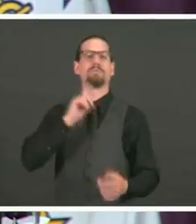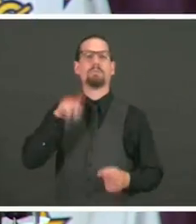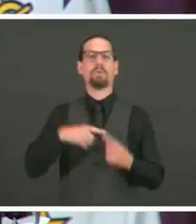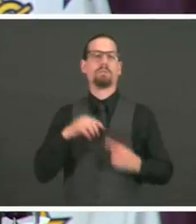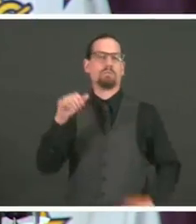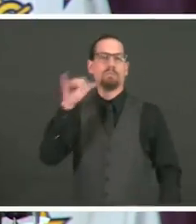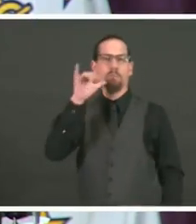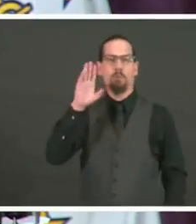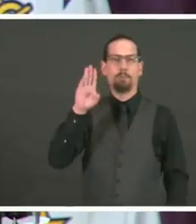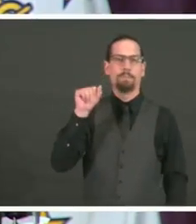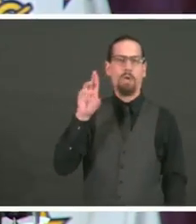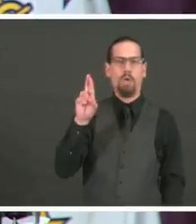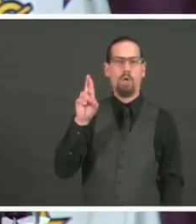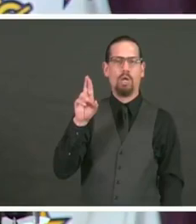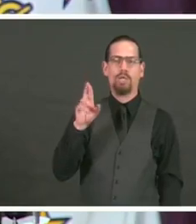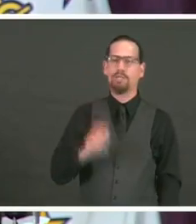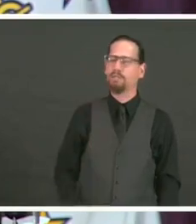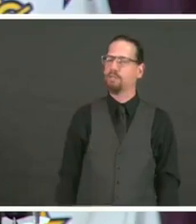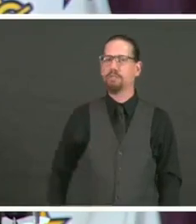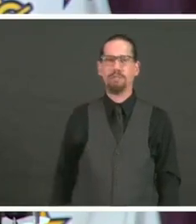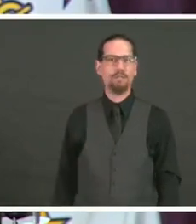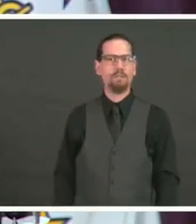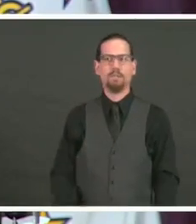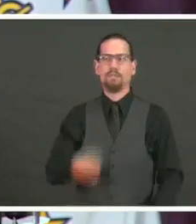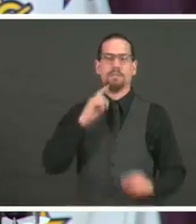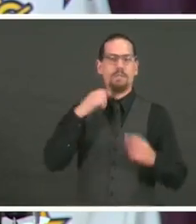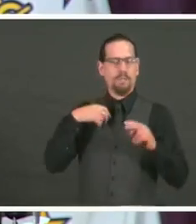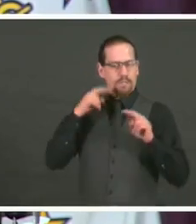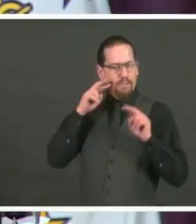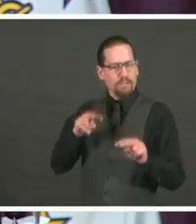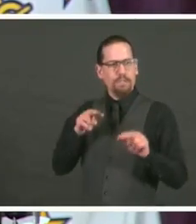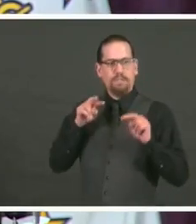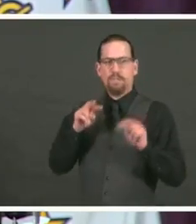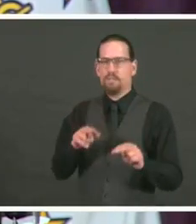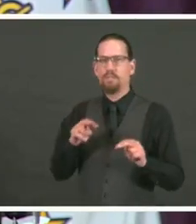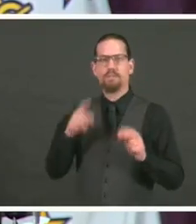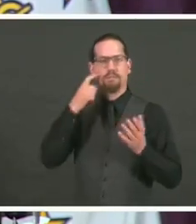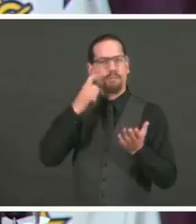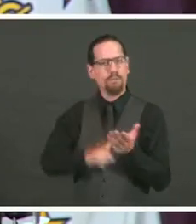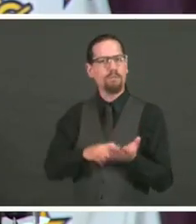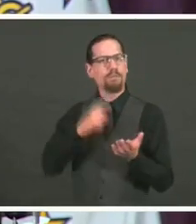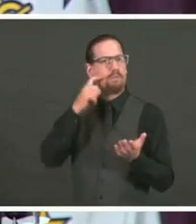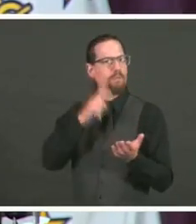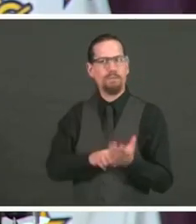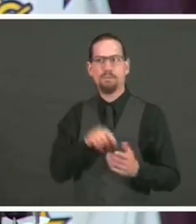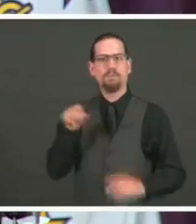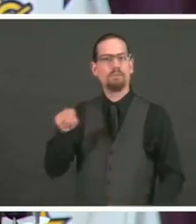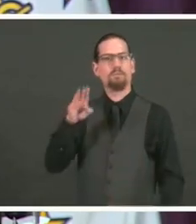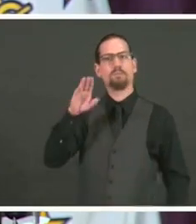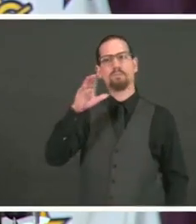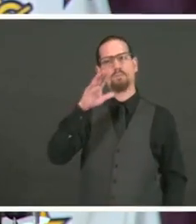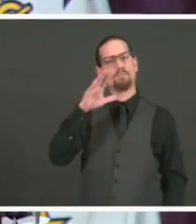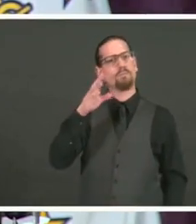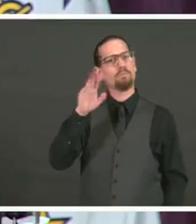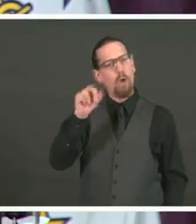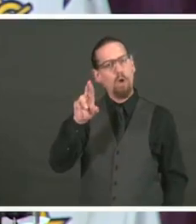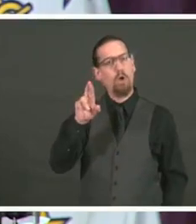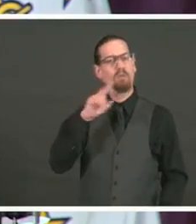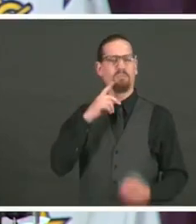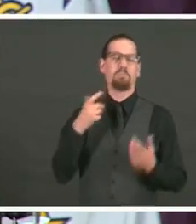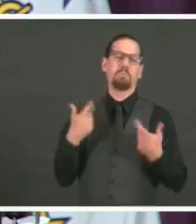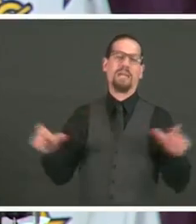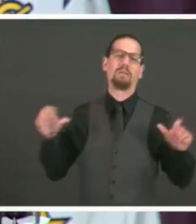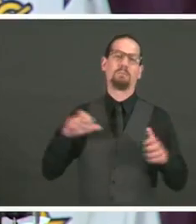to go through the data, we continue to see that bars are a problem. We know that, as